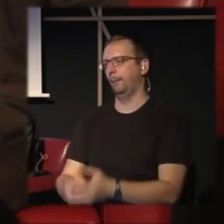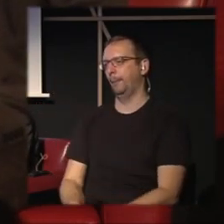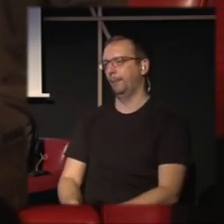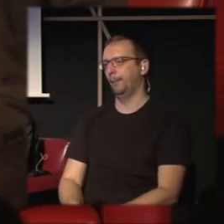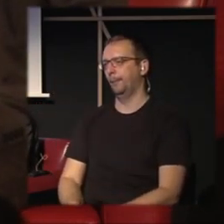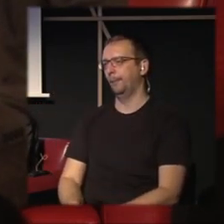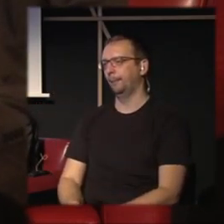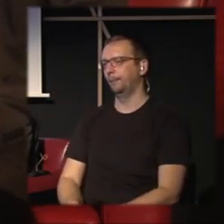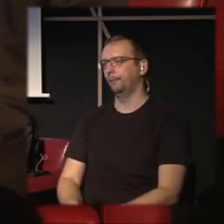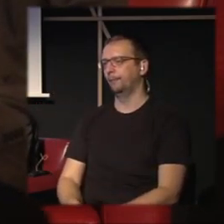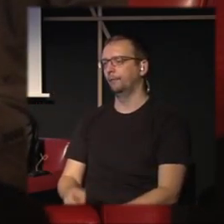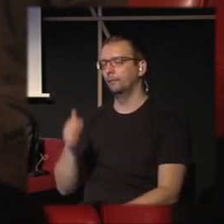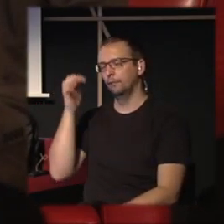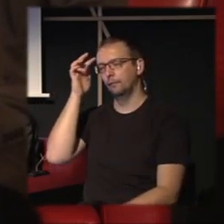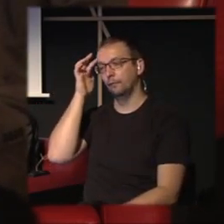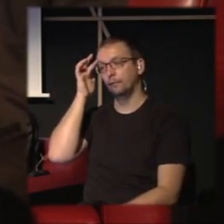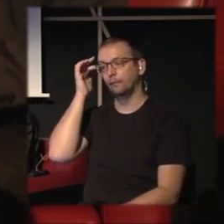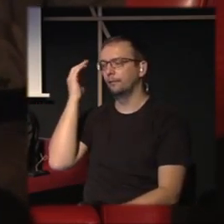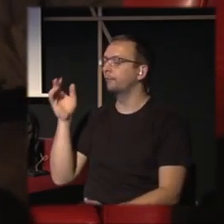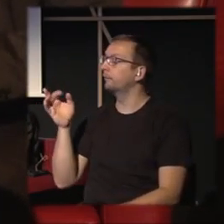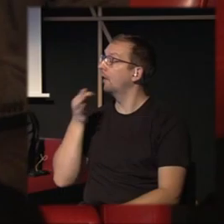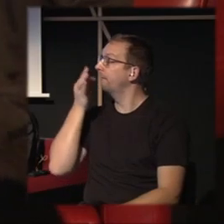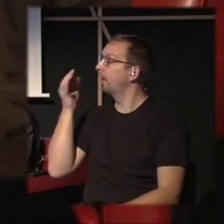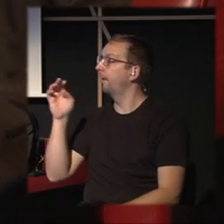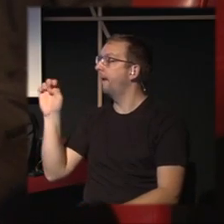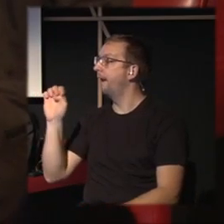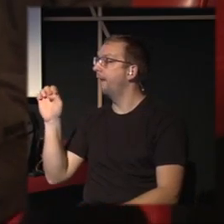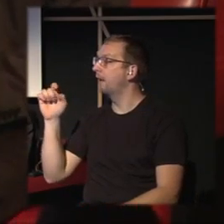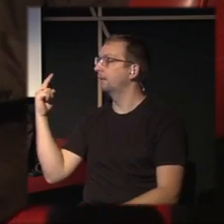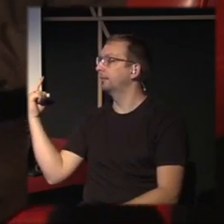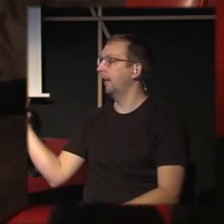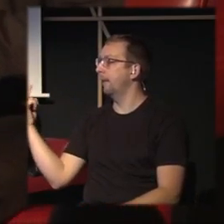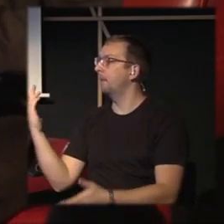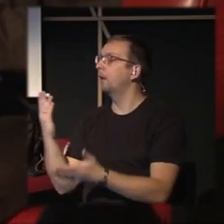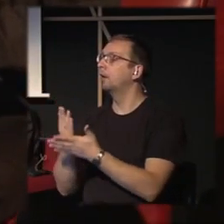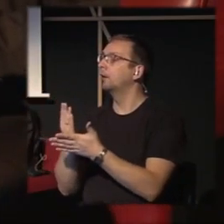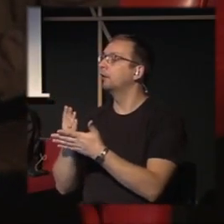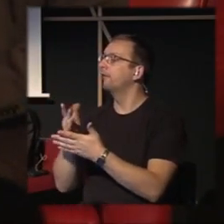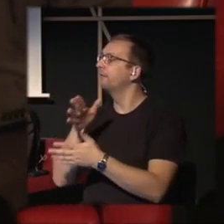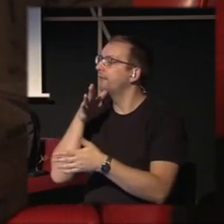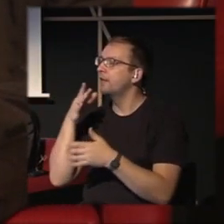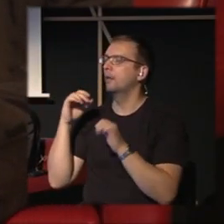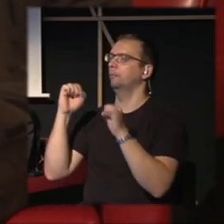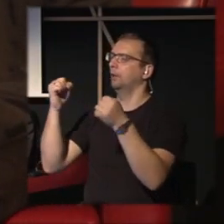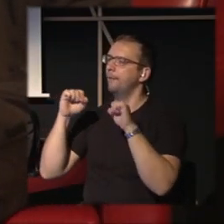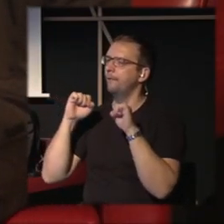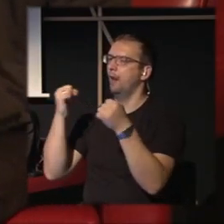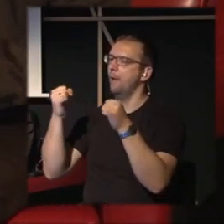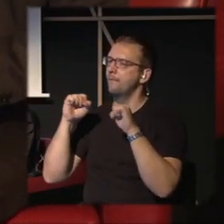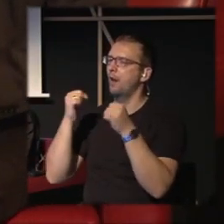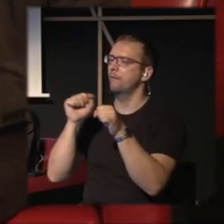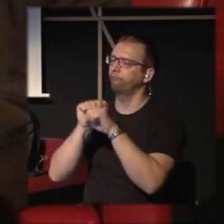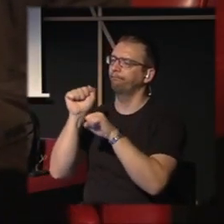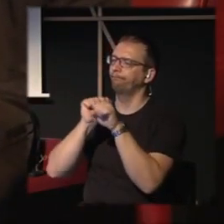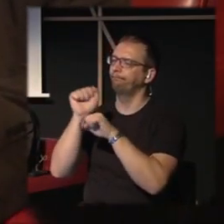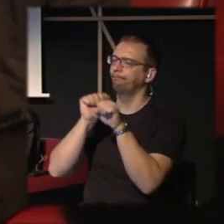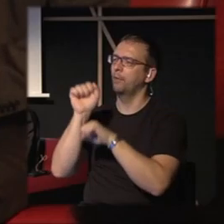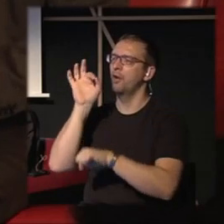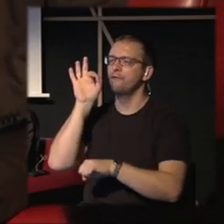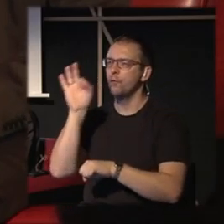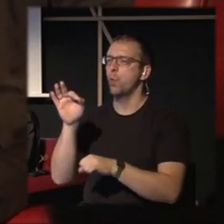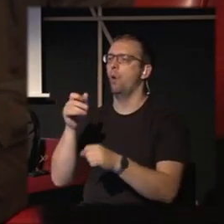DAO role in Russia throughout the last 1.5 years. Can you maybe explain a little bit about the journey the RFU has taken, the activities